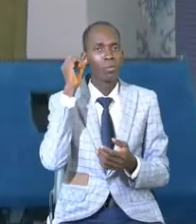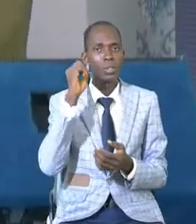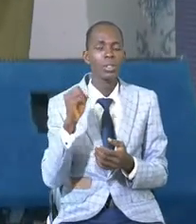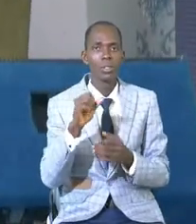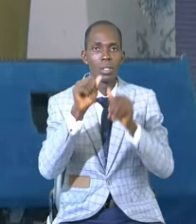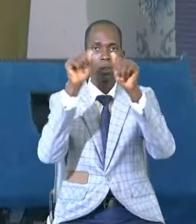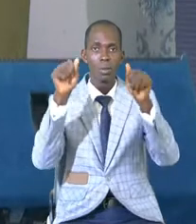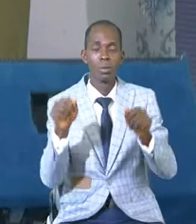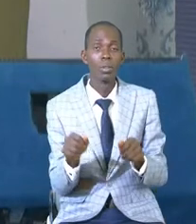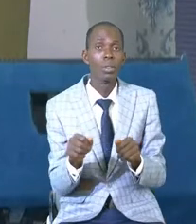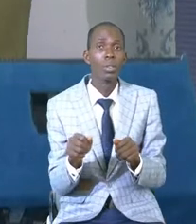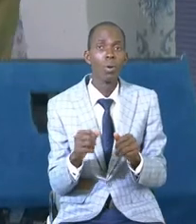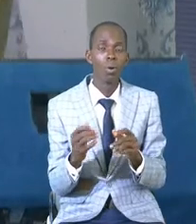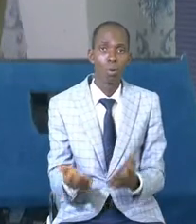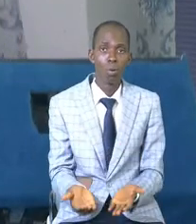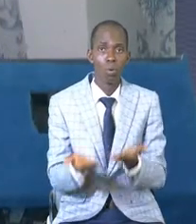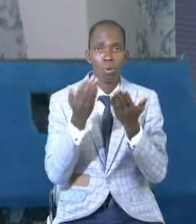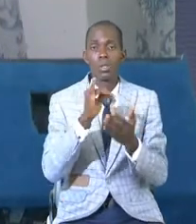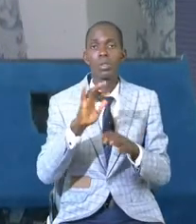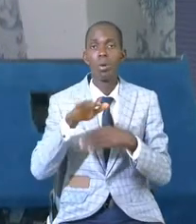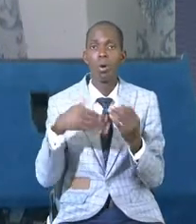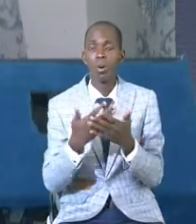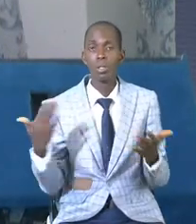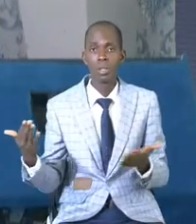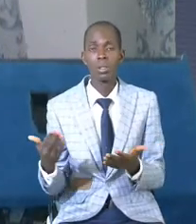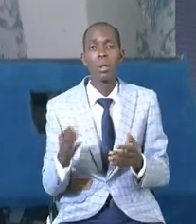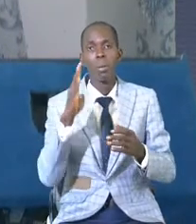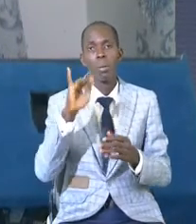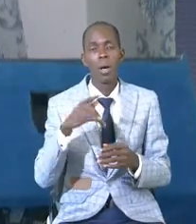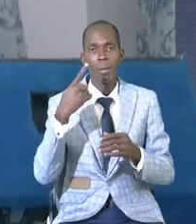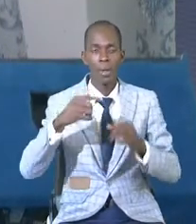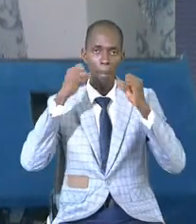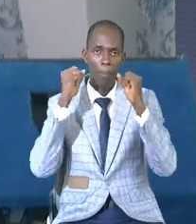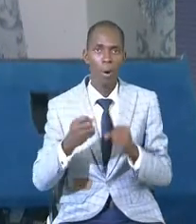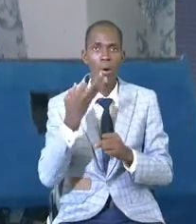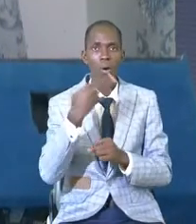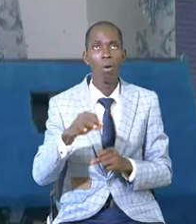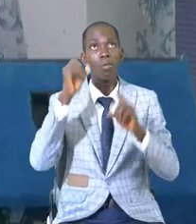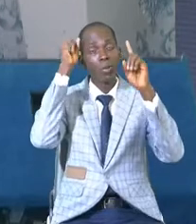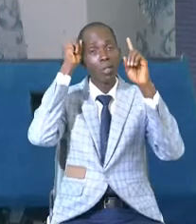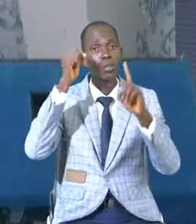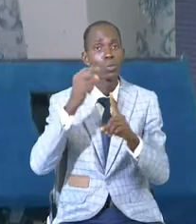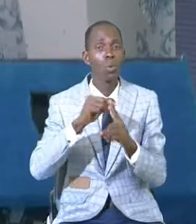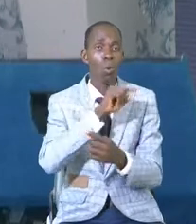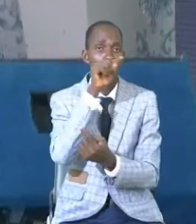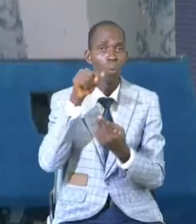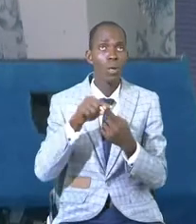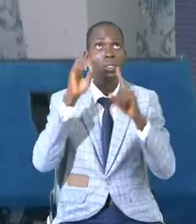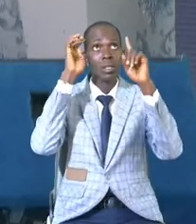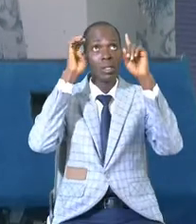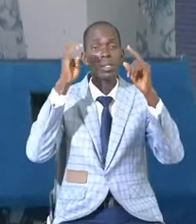upholding all things, upholding all people by the power of his word, when he had